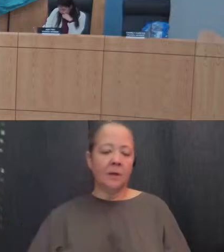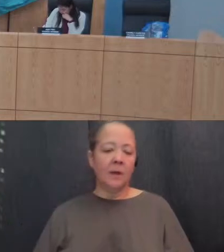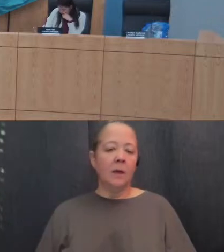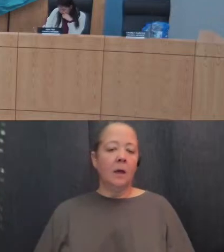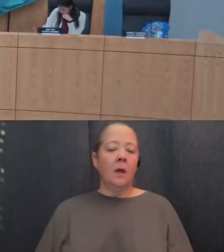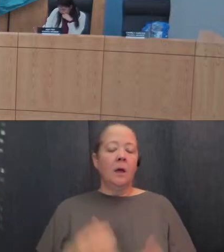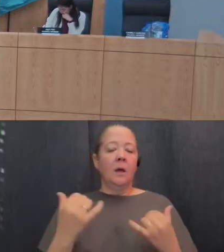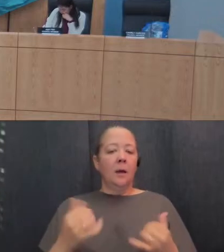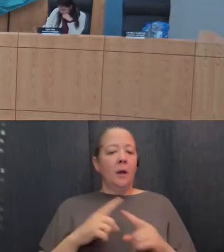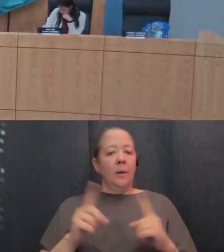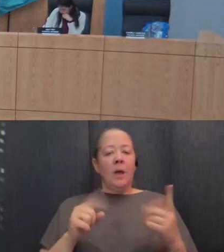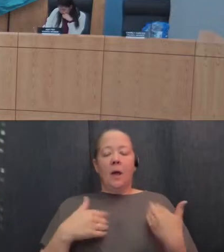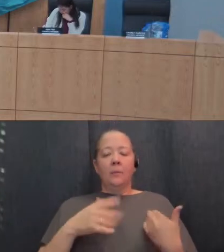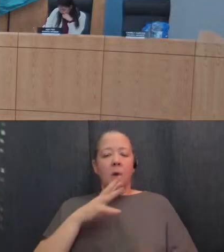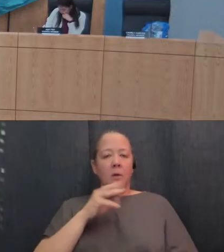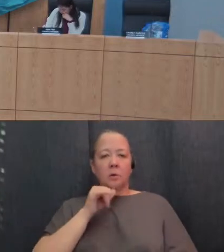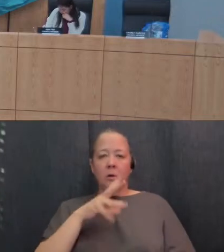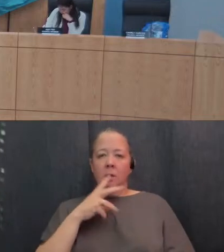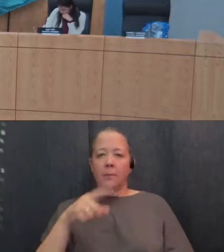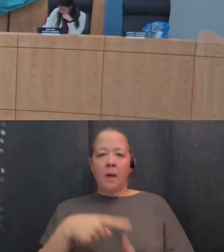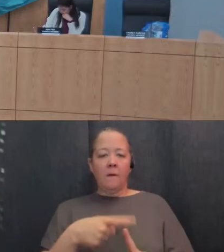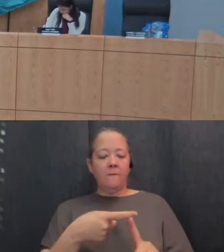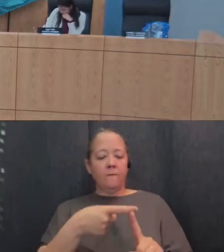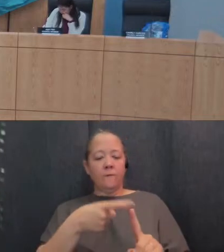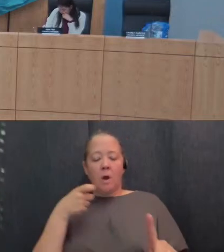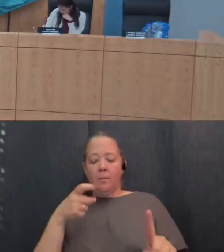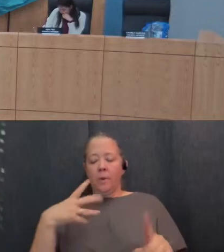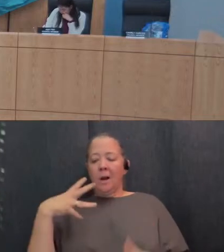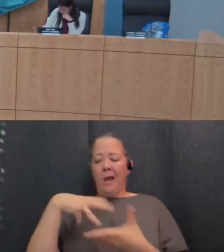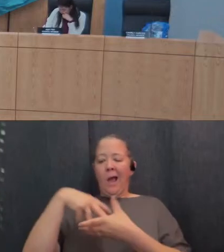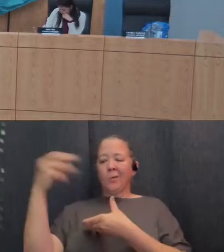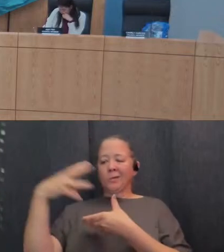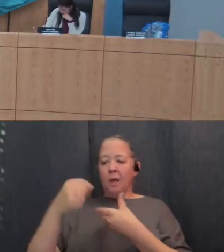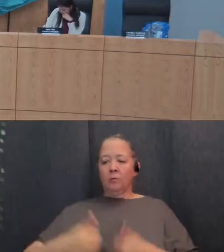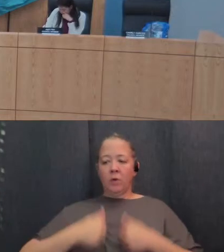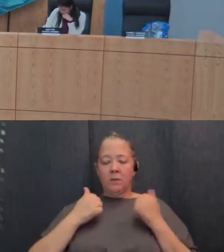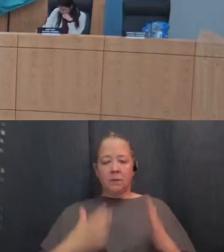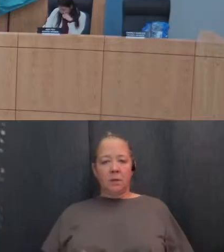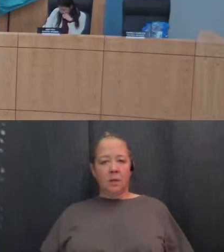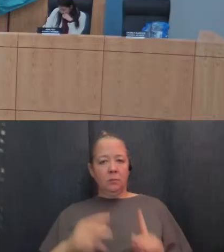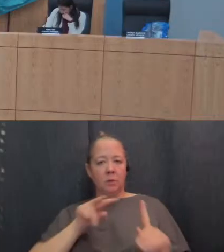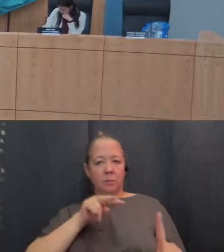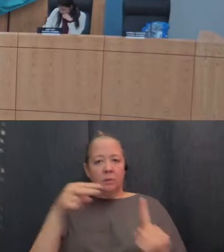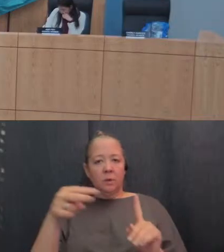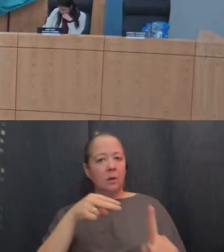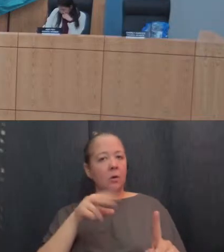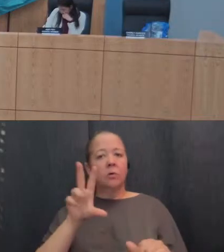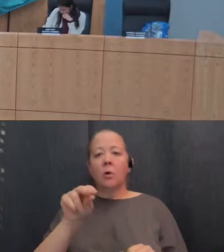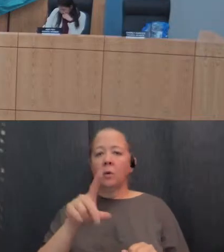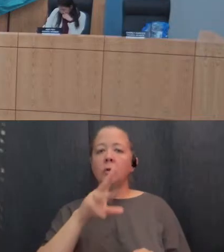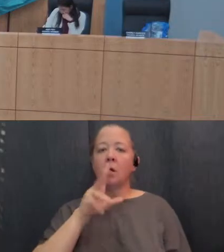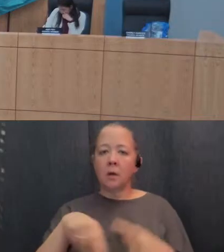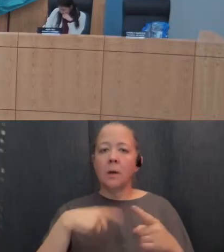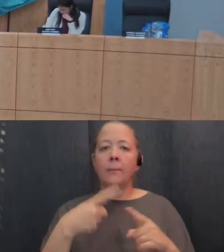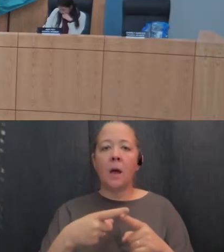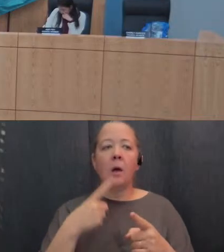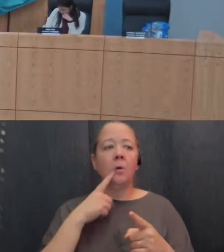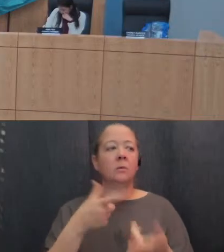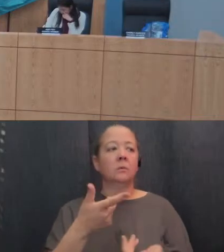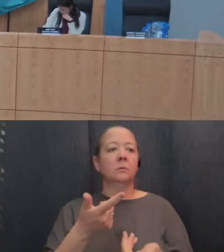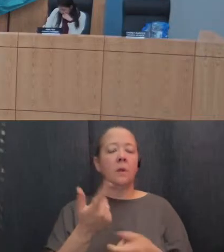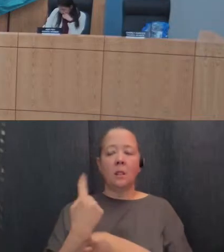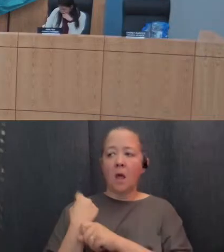that every single dollar leaving my home, I had to allocate for, line item by line item.